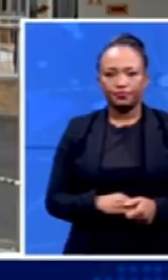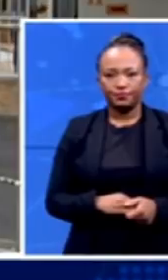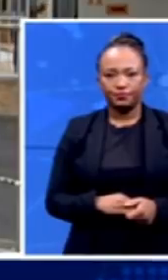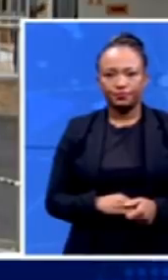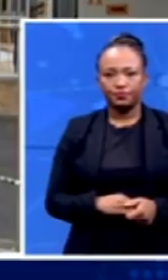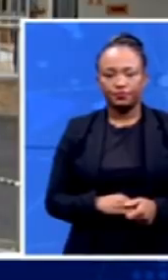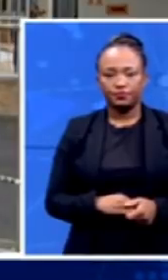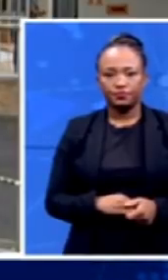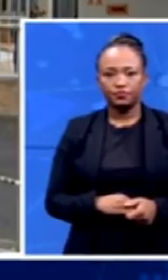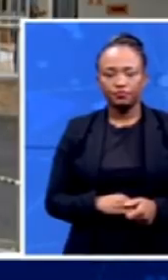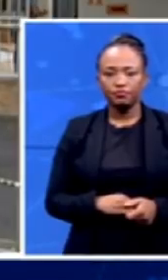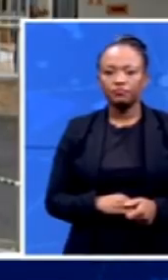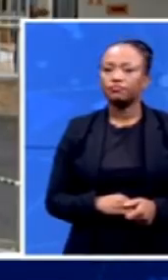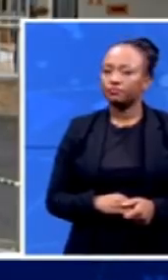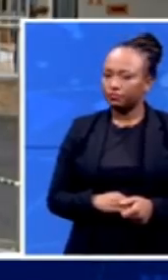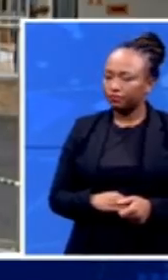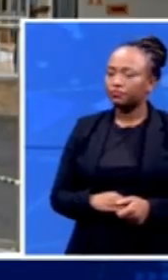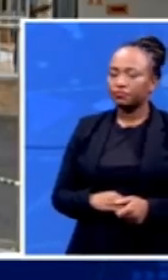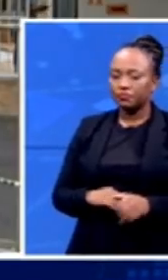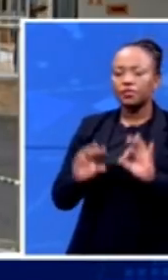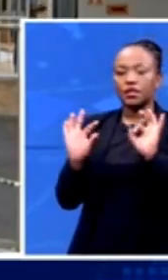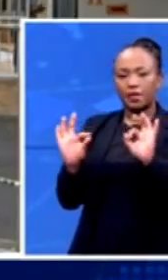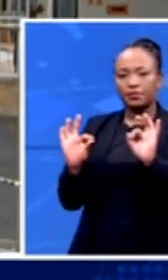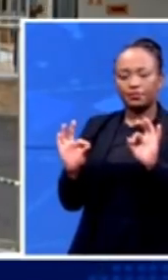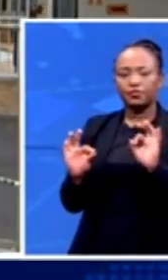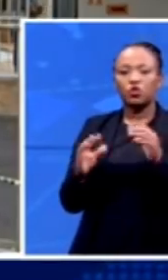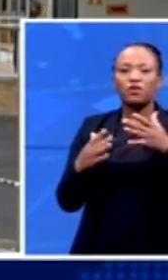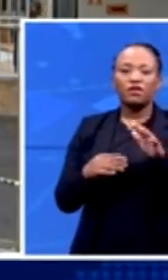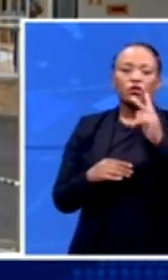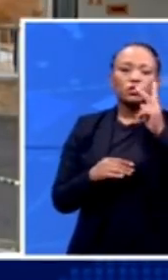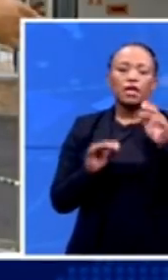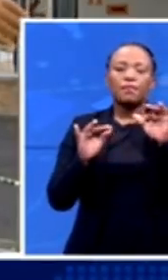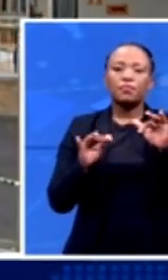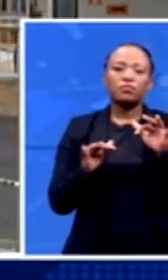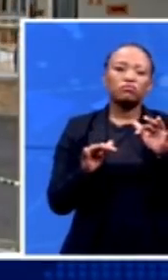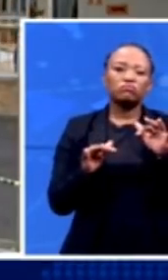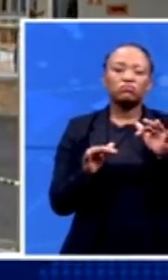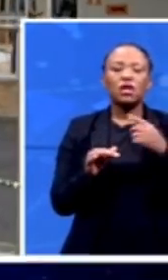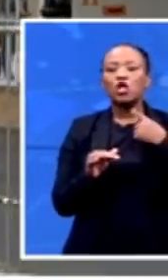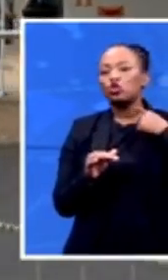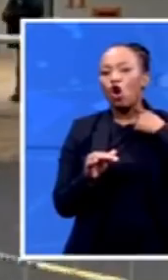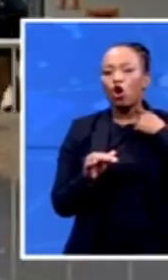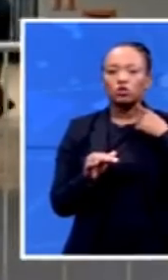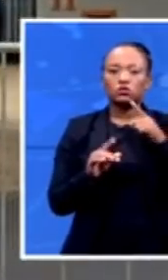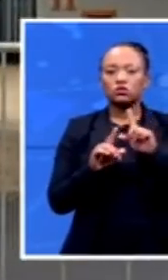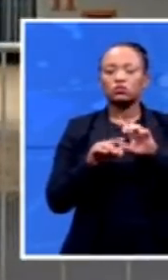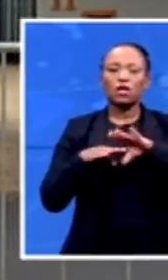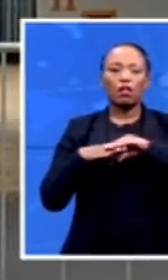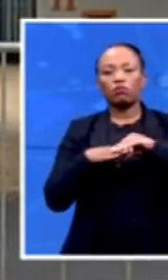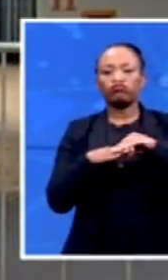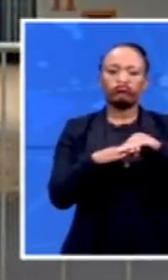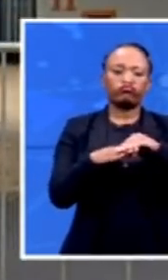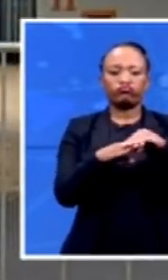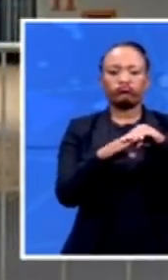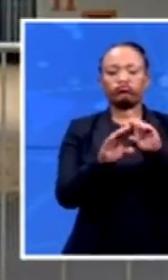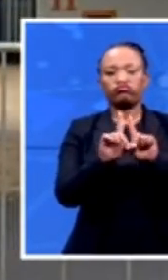Absolutely. We saw people a little bit earlier walking their dogs past the traffic cones over there, walking right by the house. A